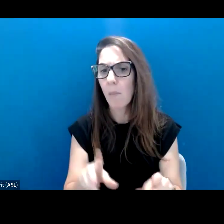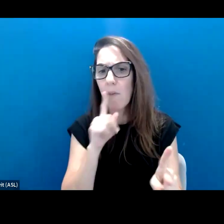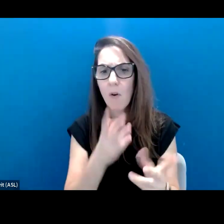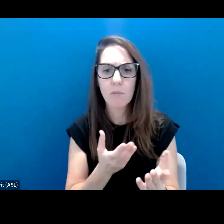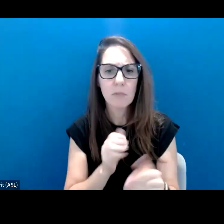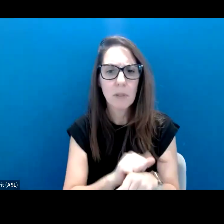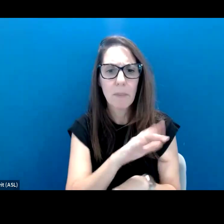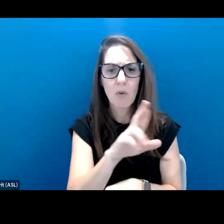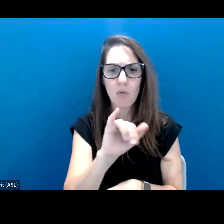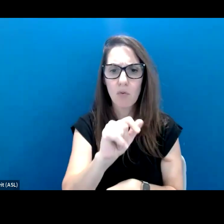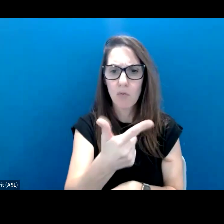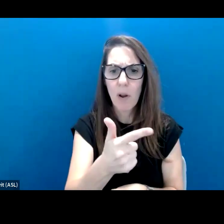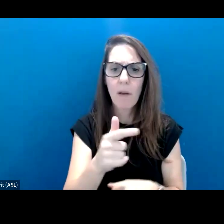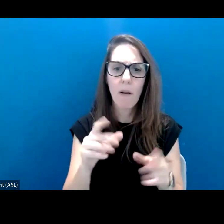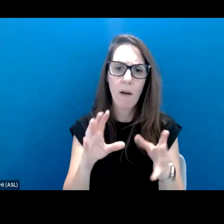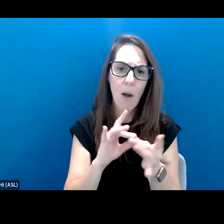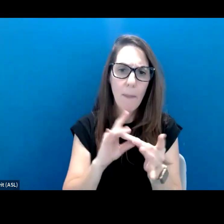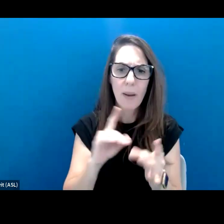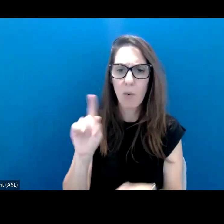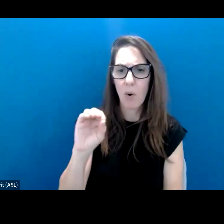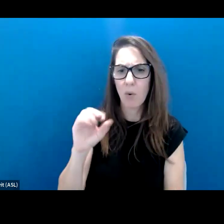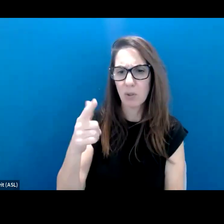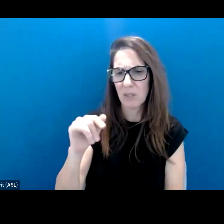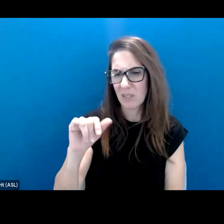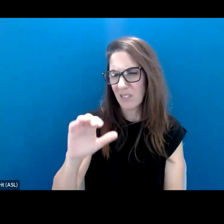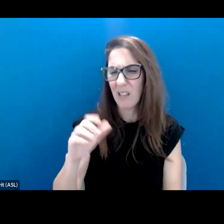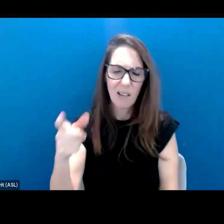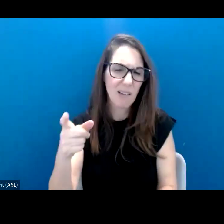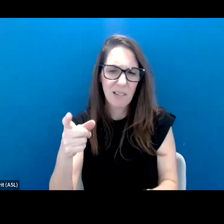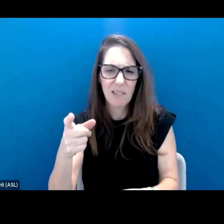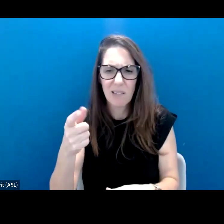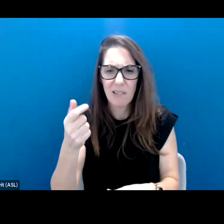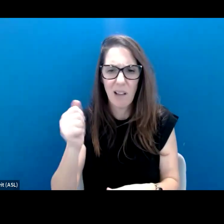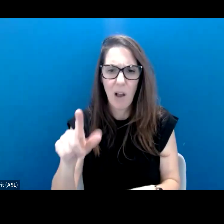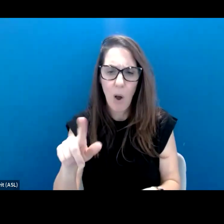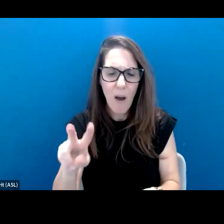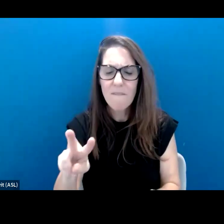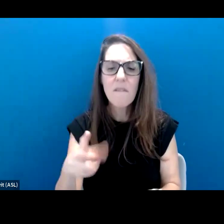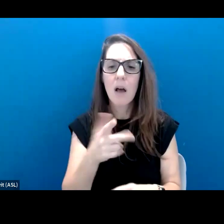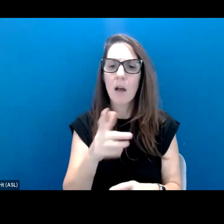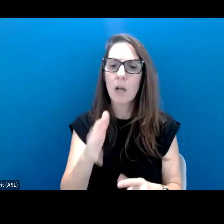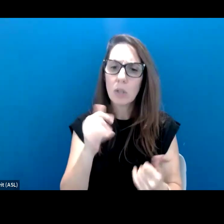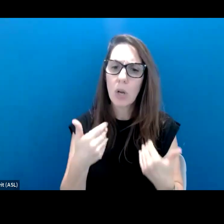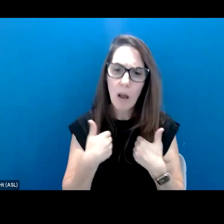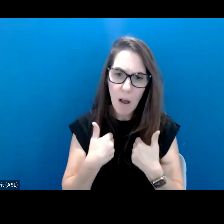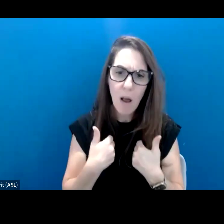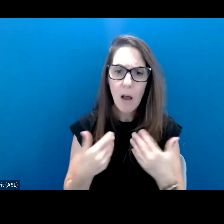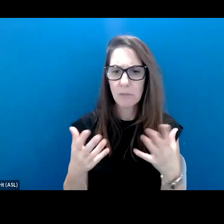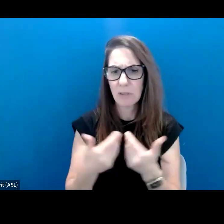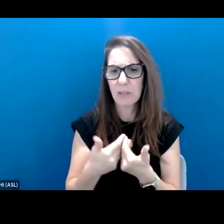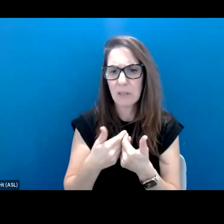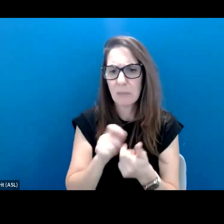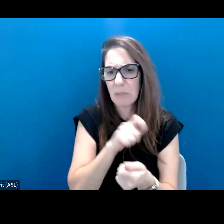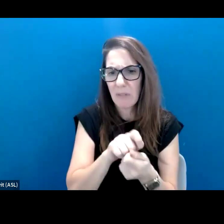ogfac@gsa.gov, and we should encourage people to do that. And we also may wish to consider holding a specific meeting devoted to public feedback. So like we could have like